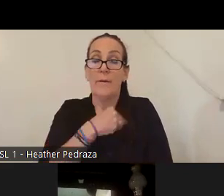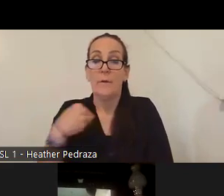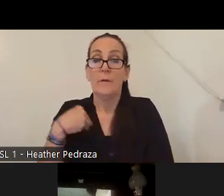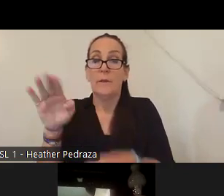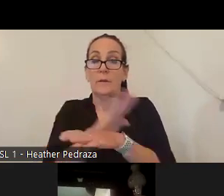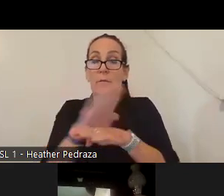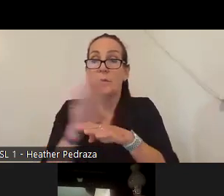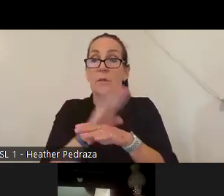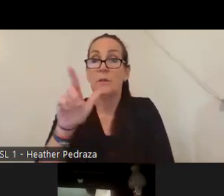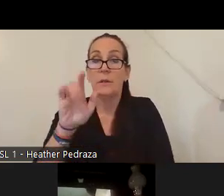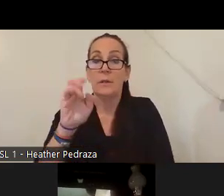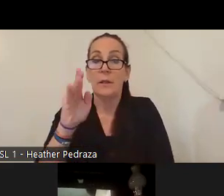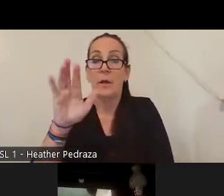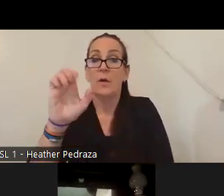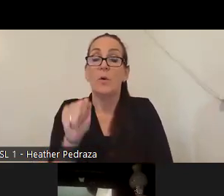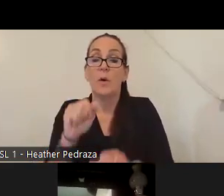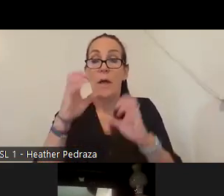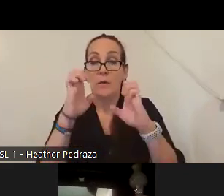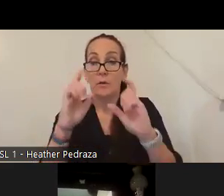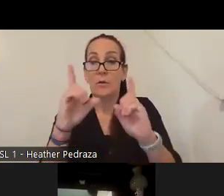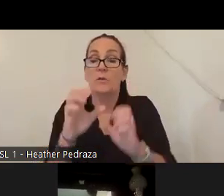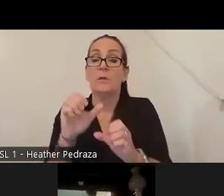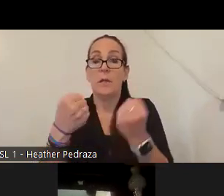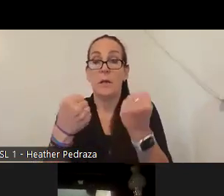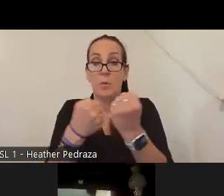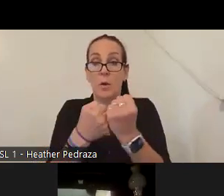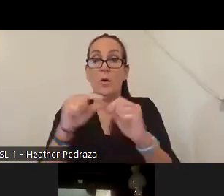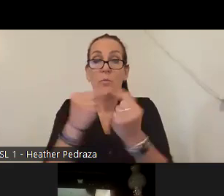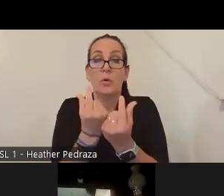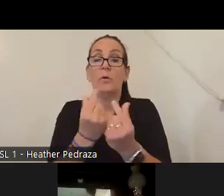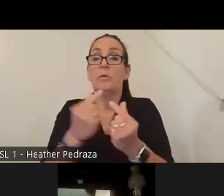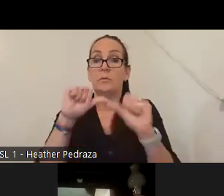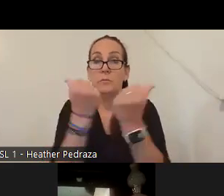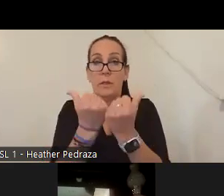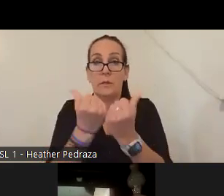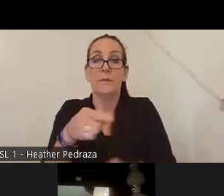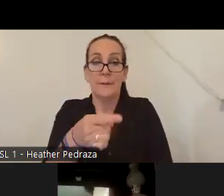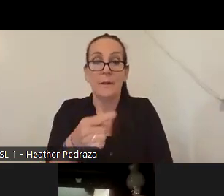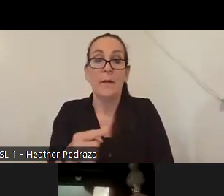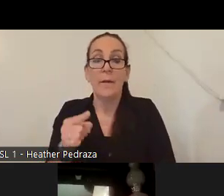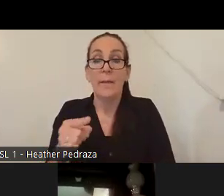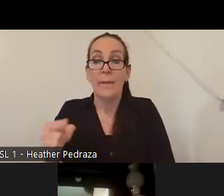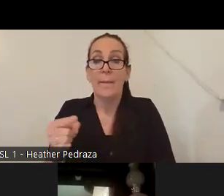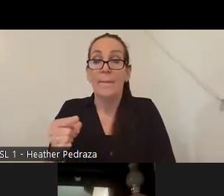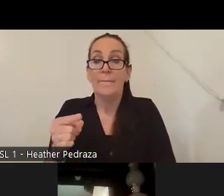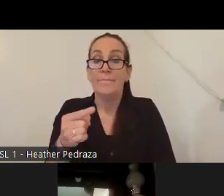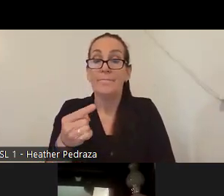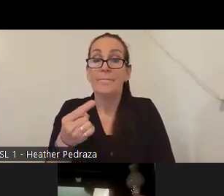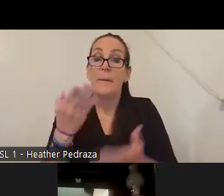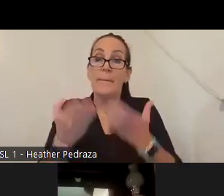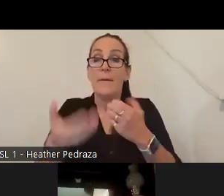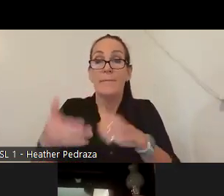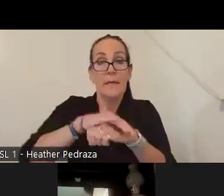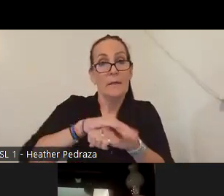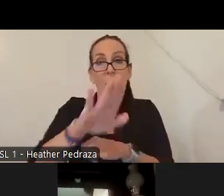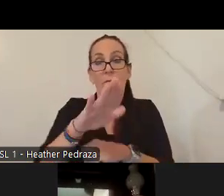would cover accessible transportation. Thanks to vocal support and advocacy, there are